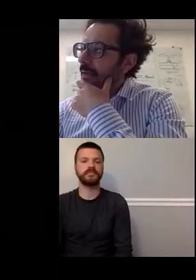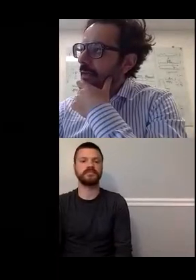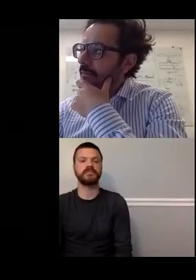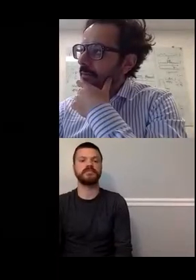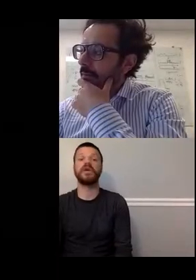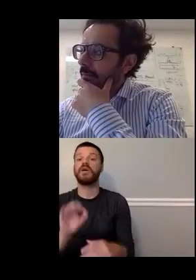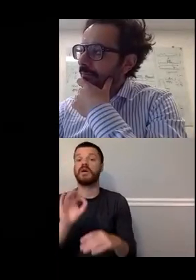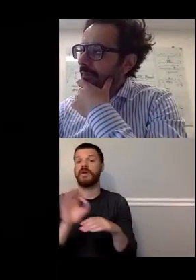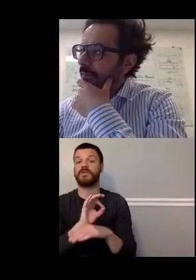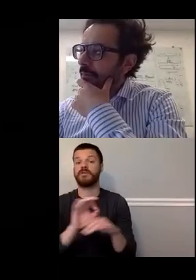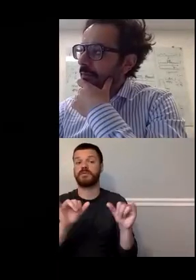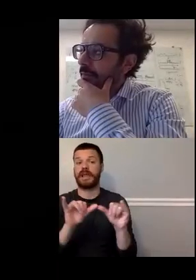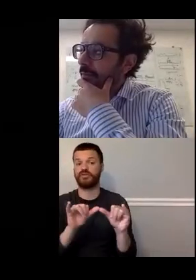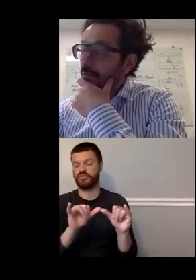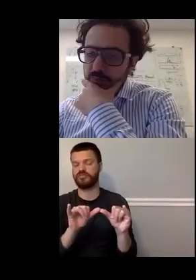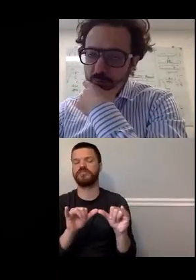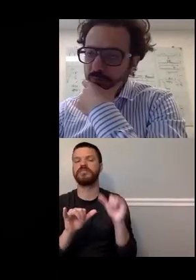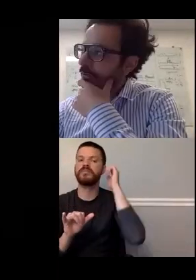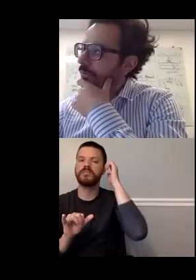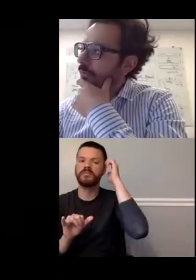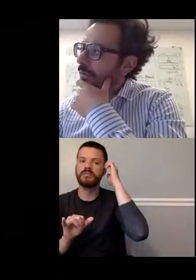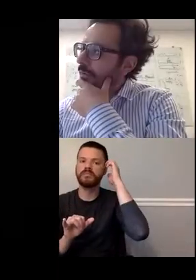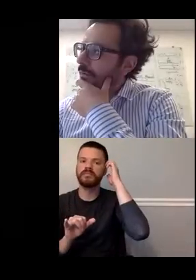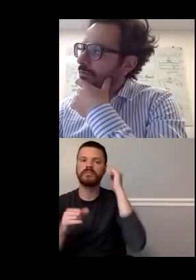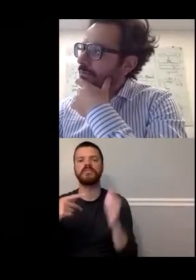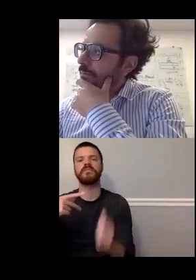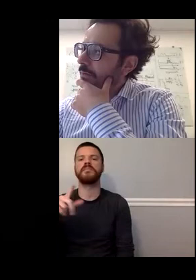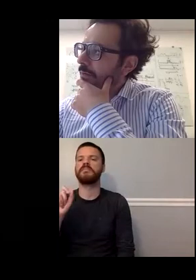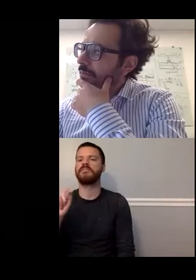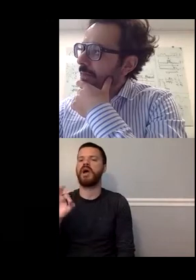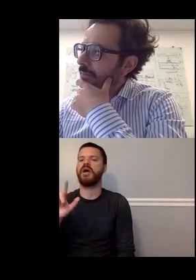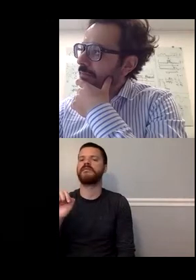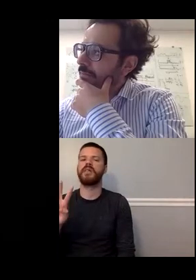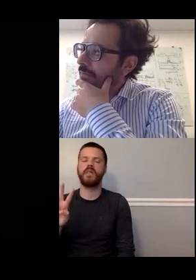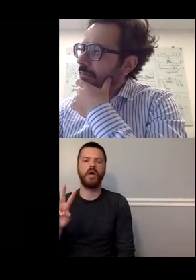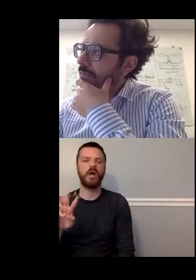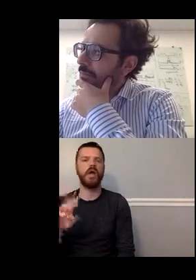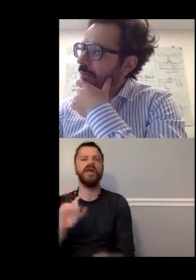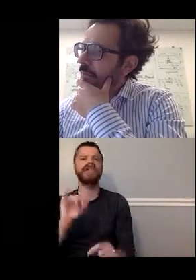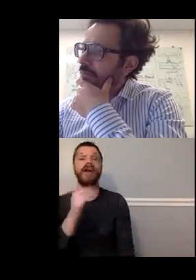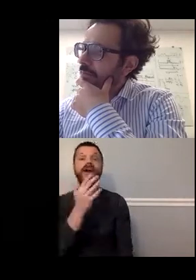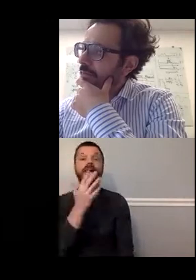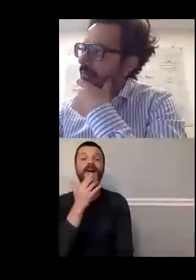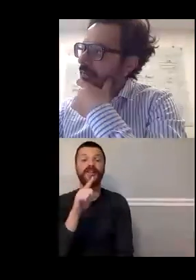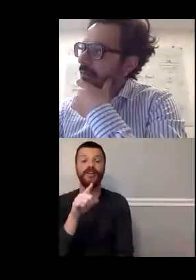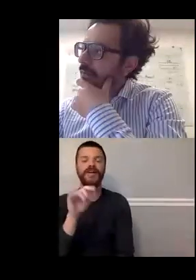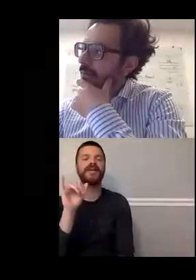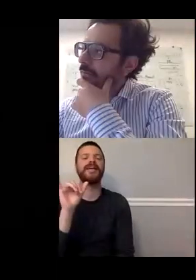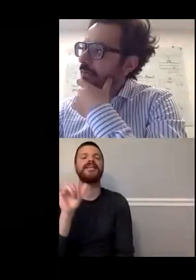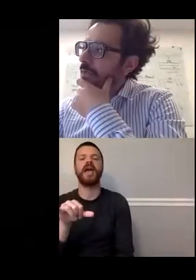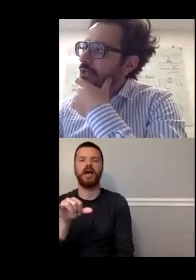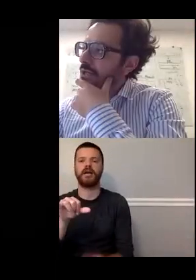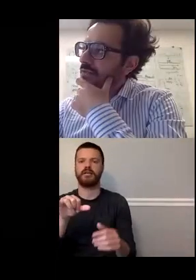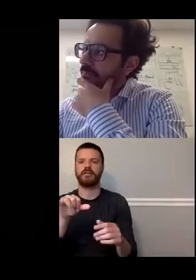look at the blood flow. So those colored map that you see here are ultimately the result